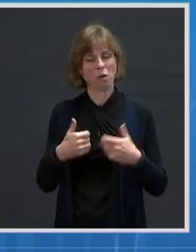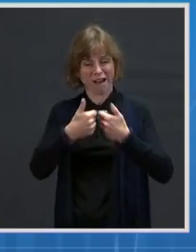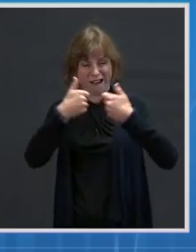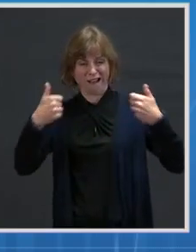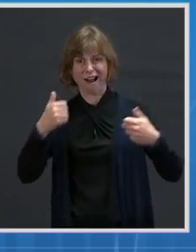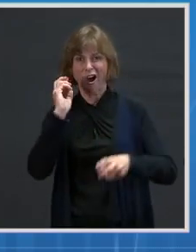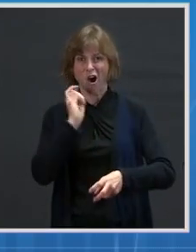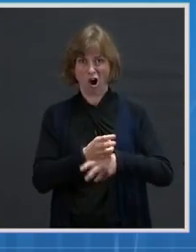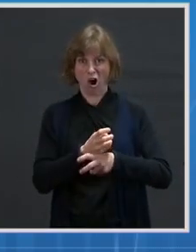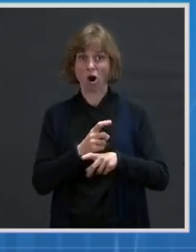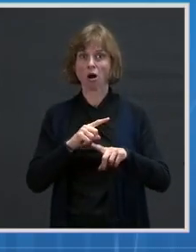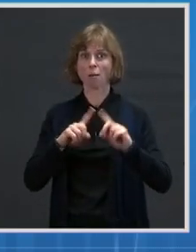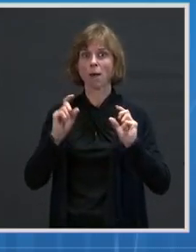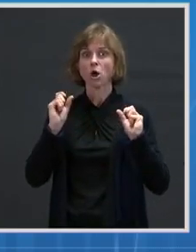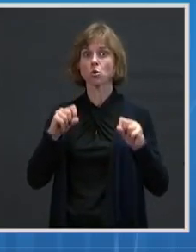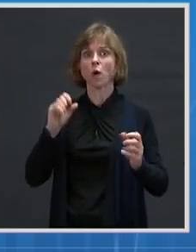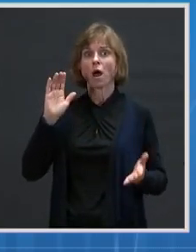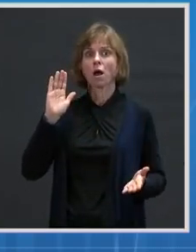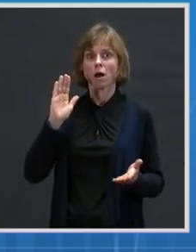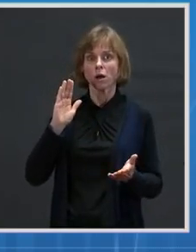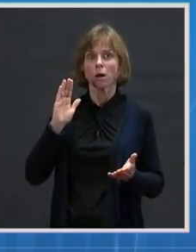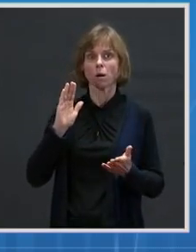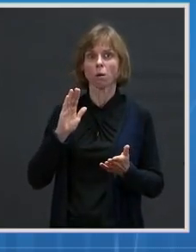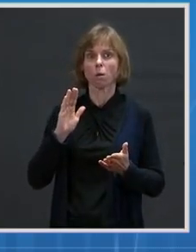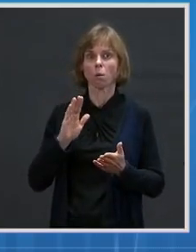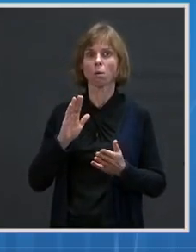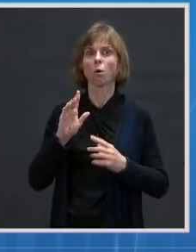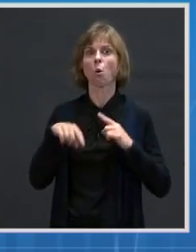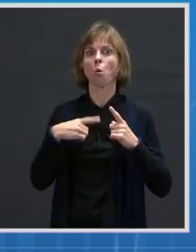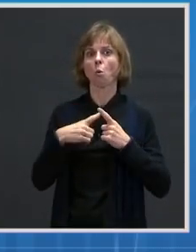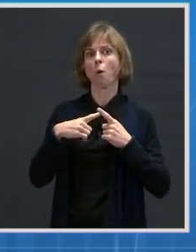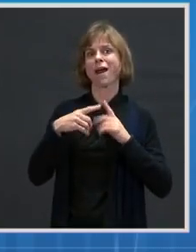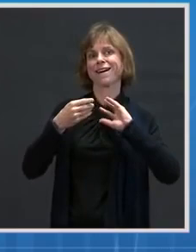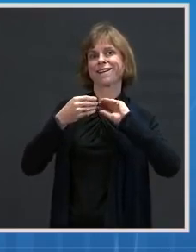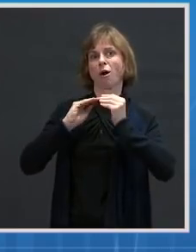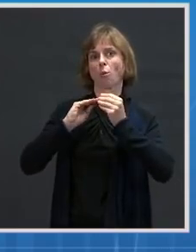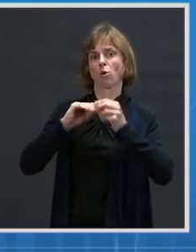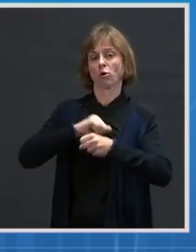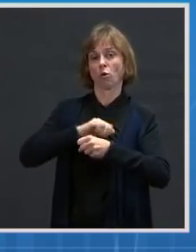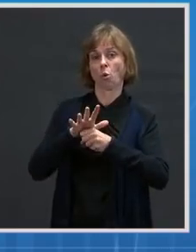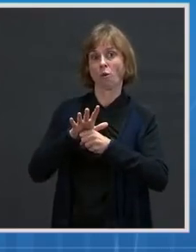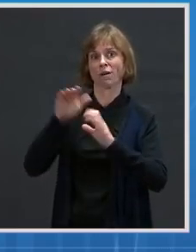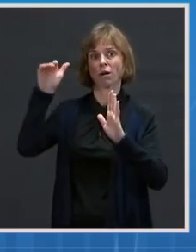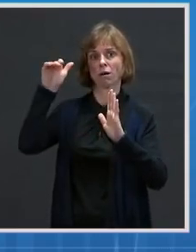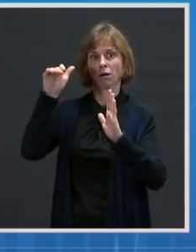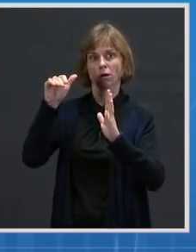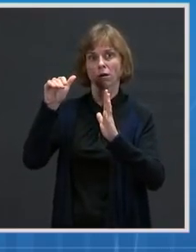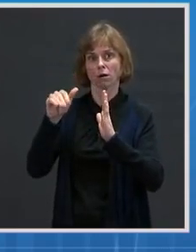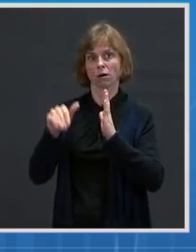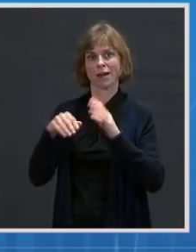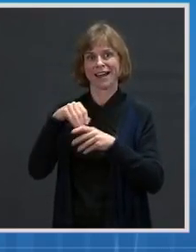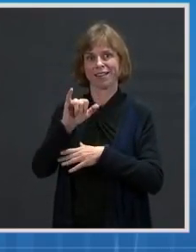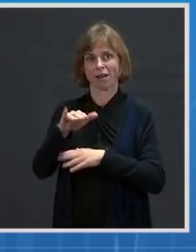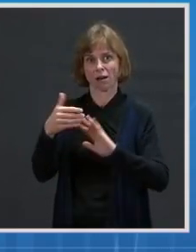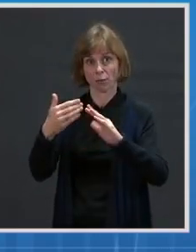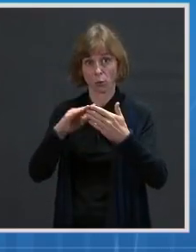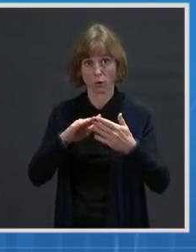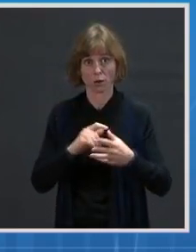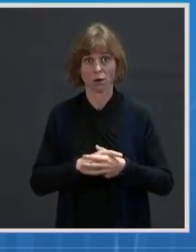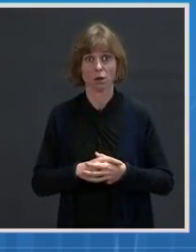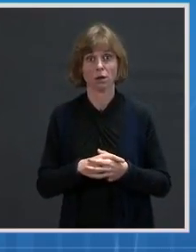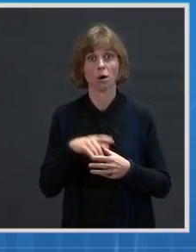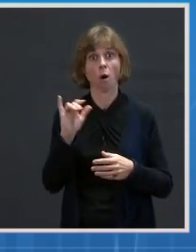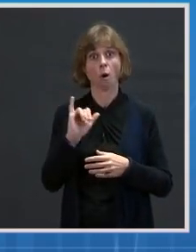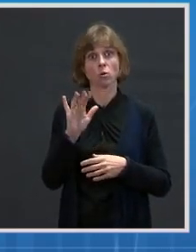be relaxed as community rates come down. It's also worth noting that approximately 60% of